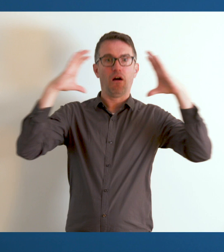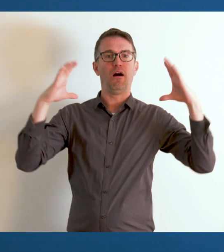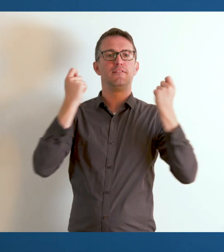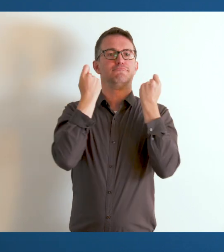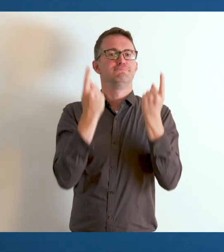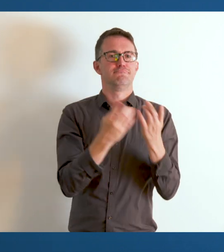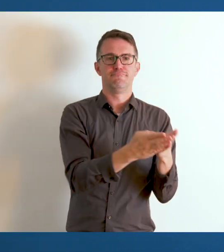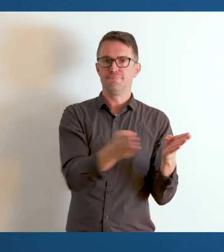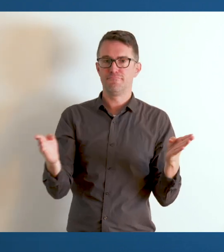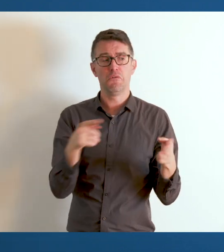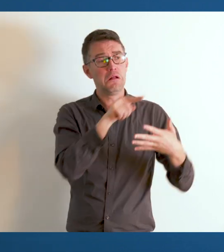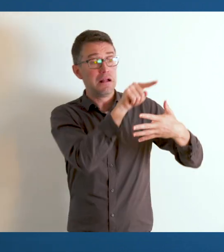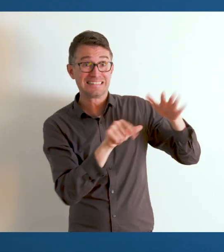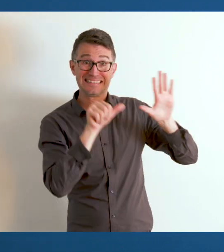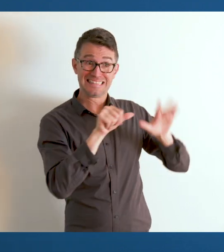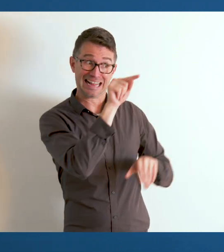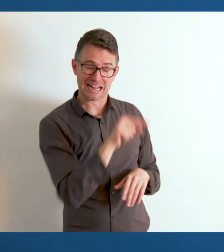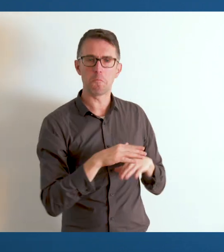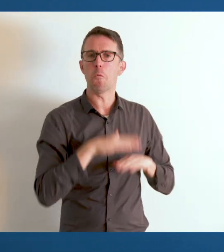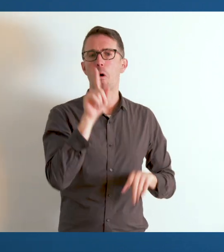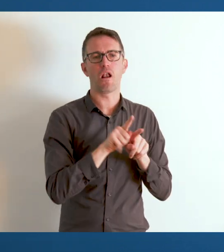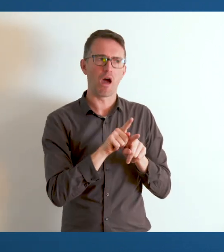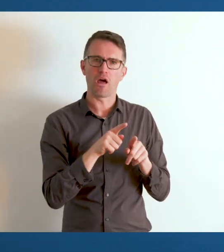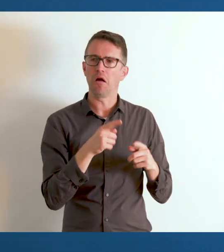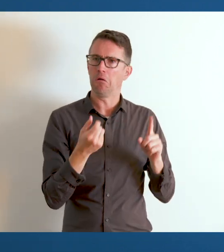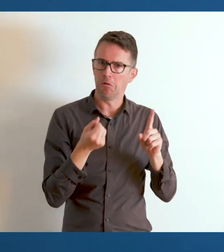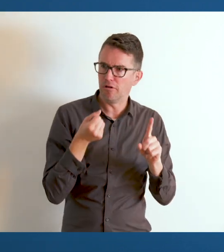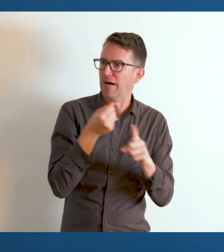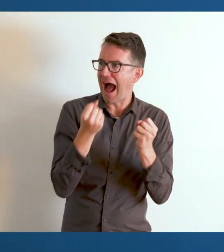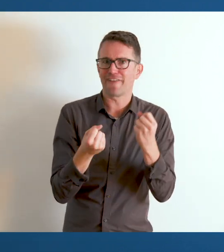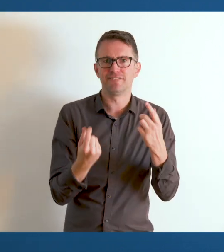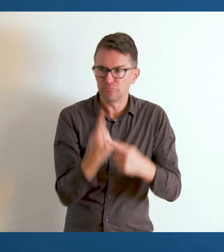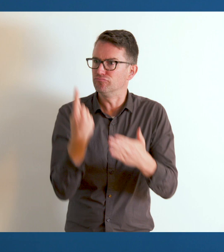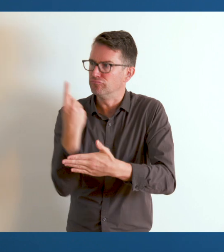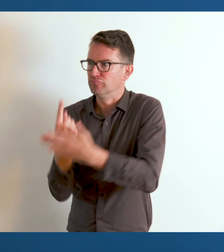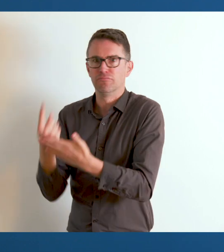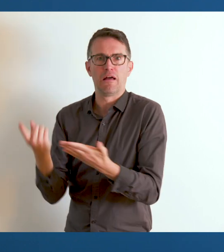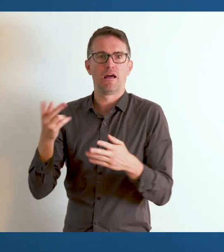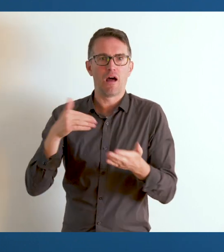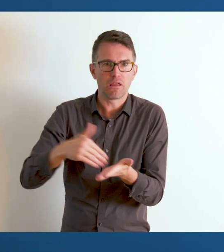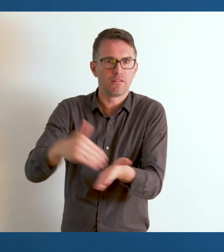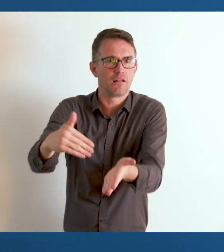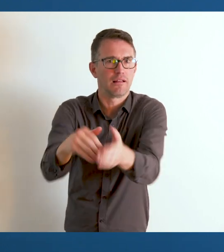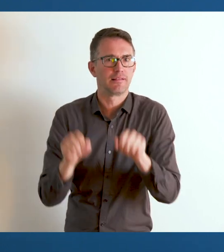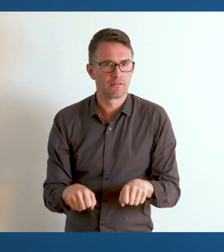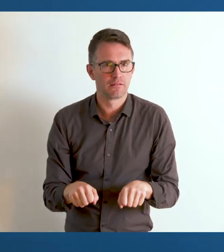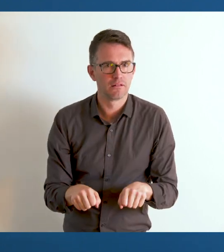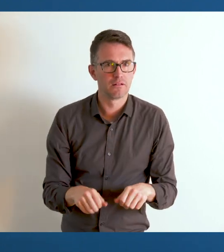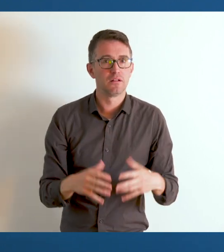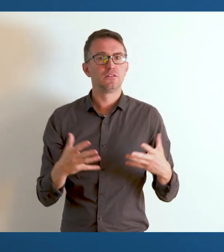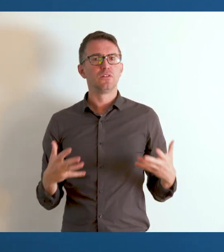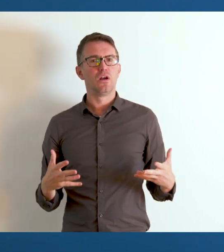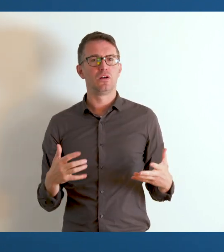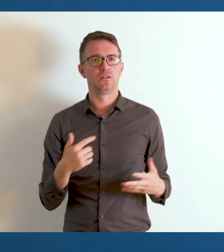most commonly occurring limitations in domains that can be captured in a census context, because that was our first